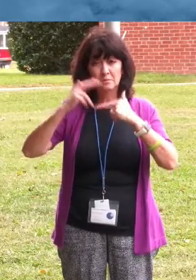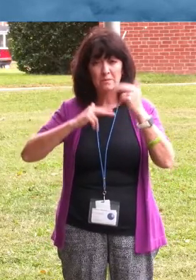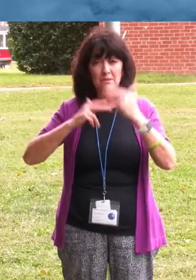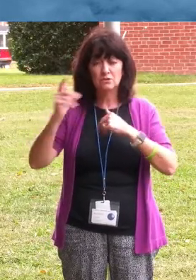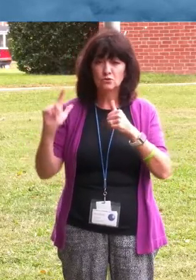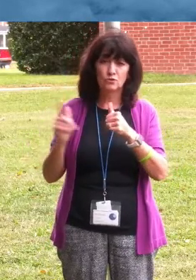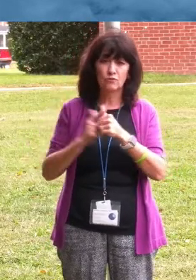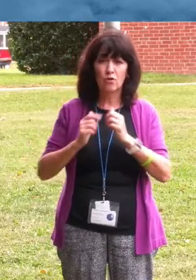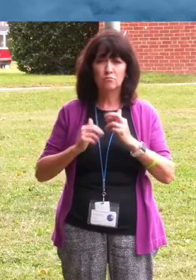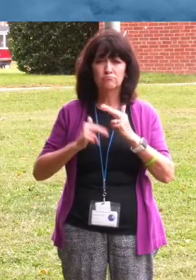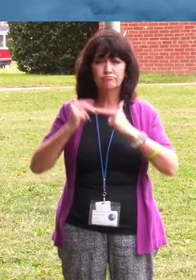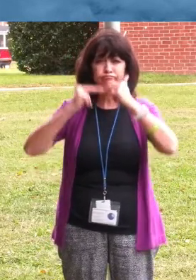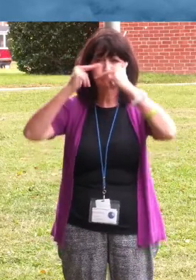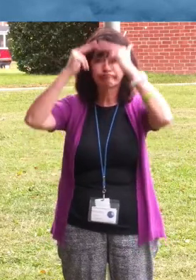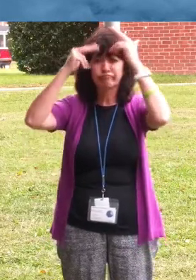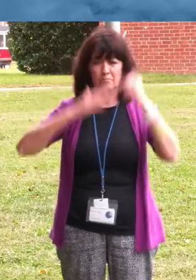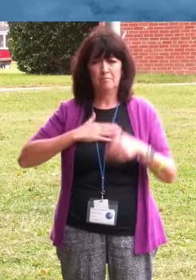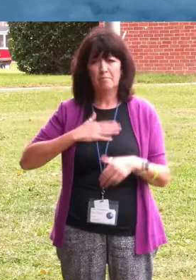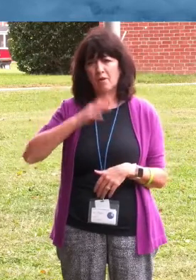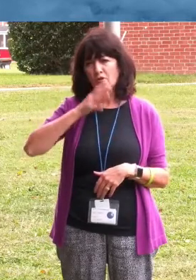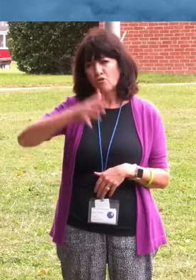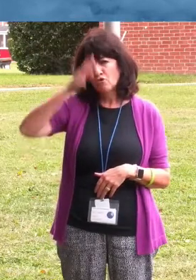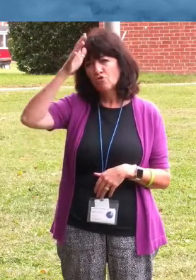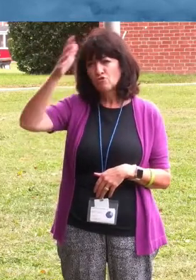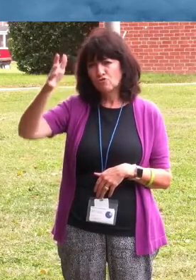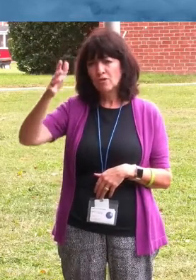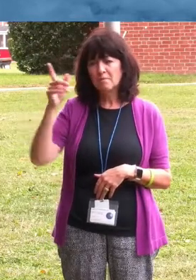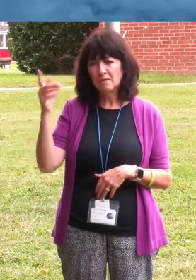erected, my grandparents owned a farm across the